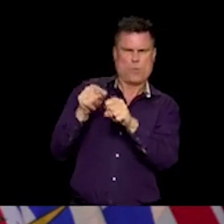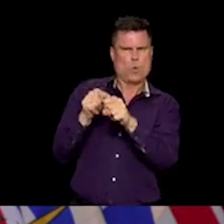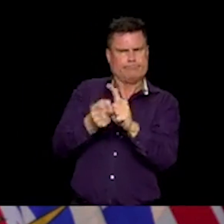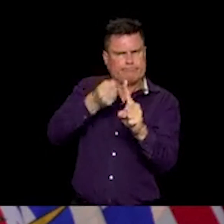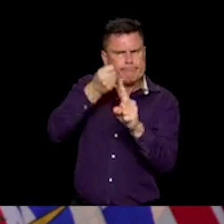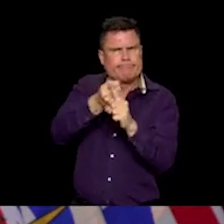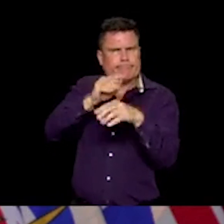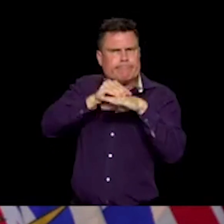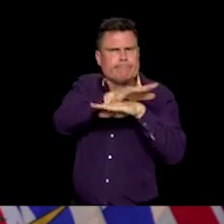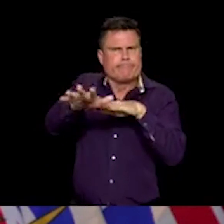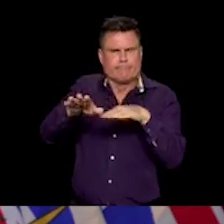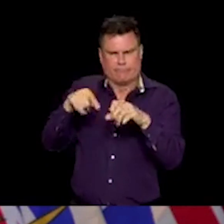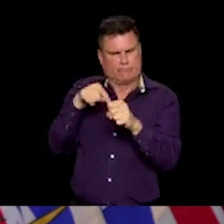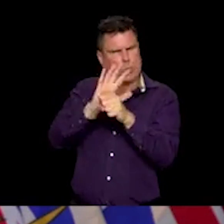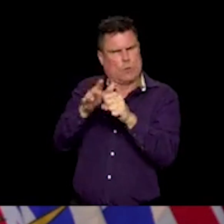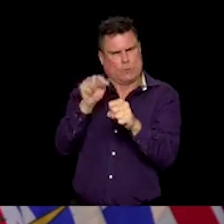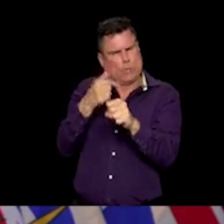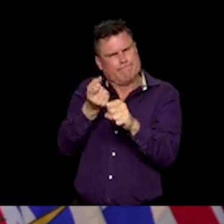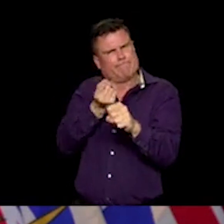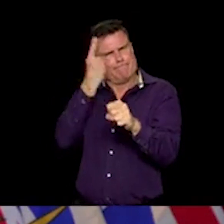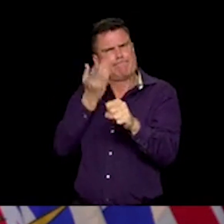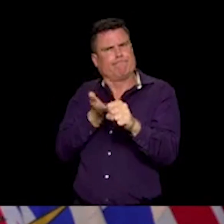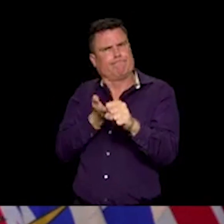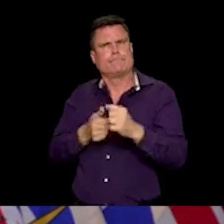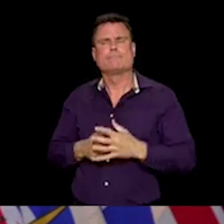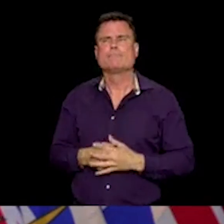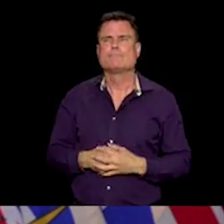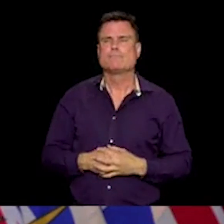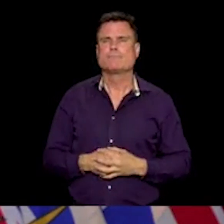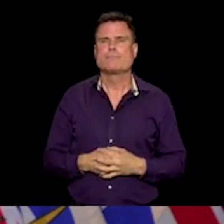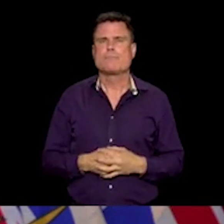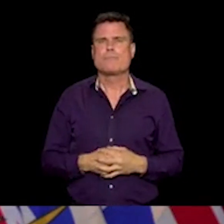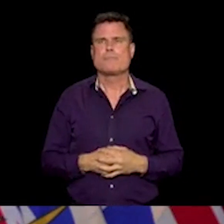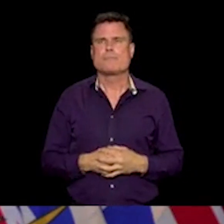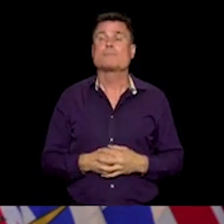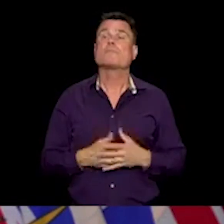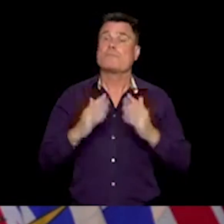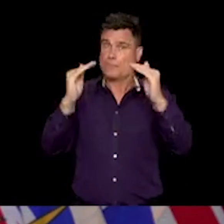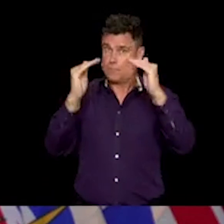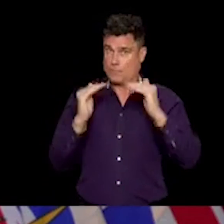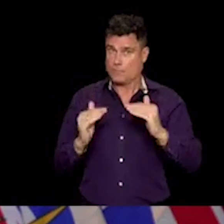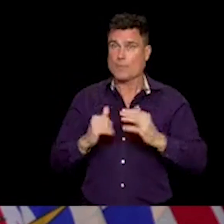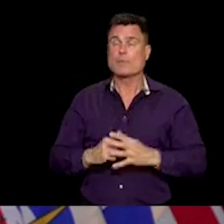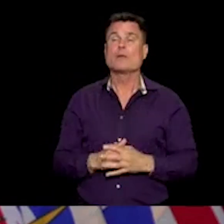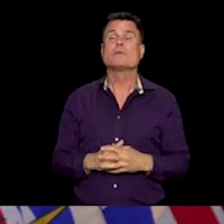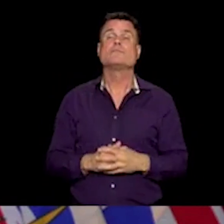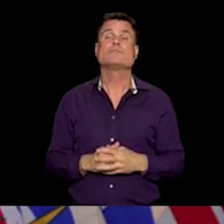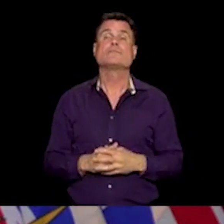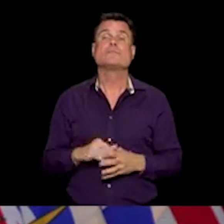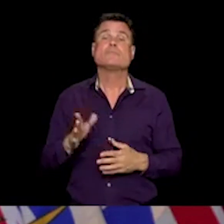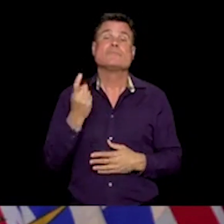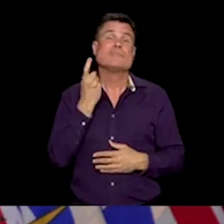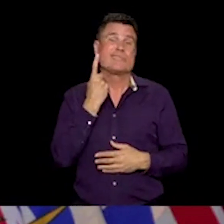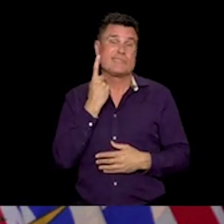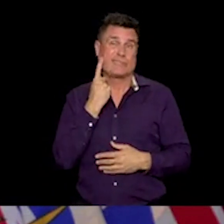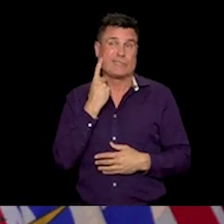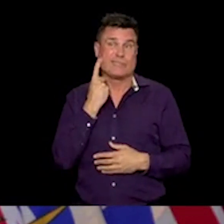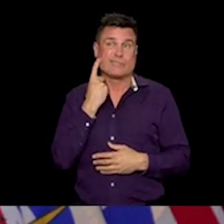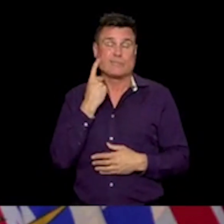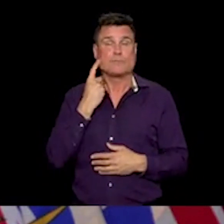be a differential, more severe effect on men than women. And again, we're not entirely sure what